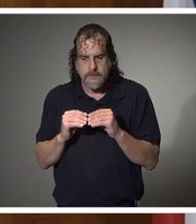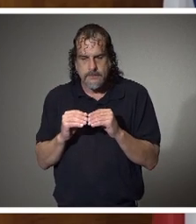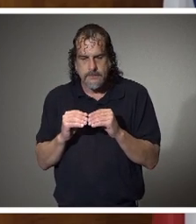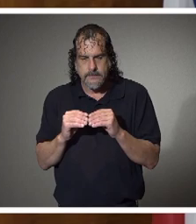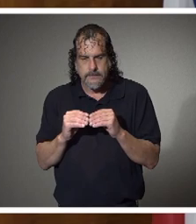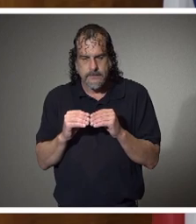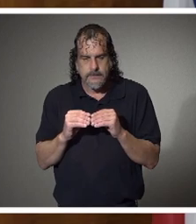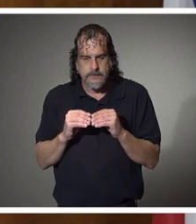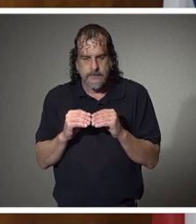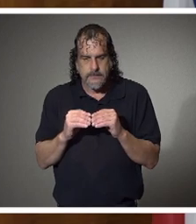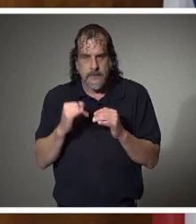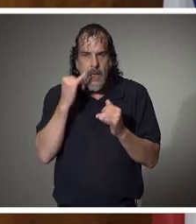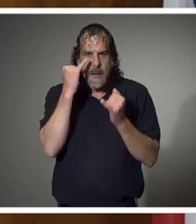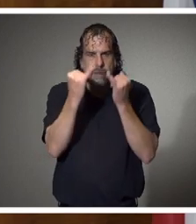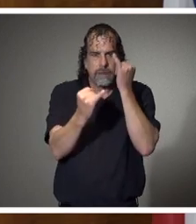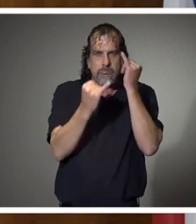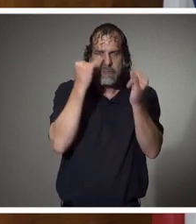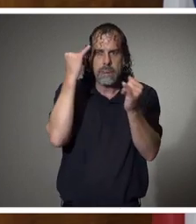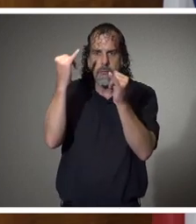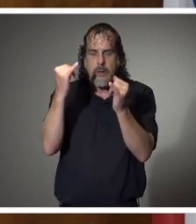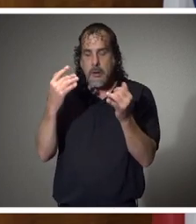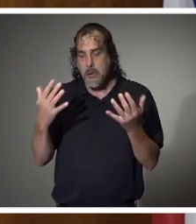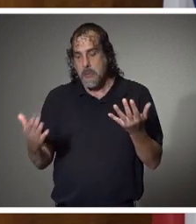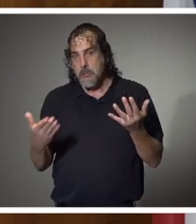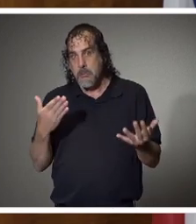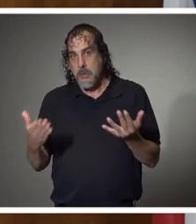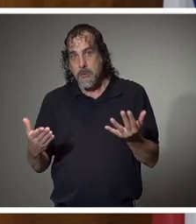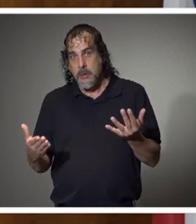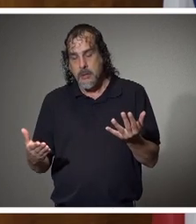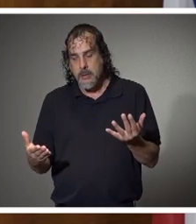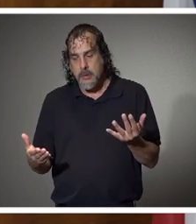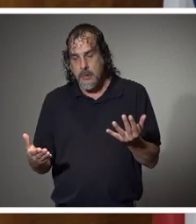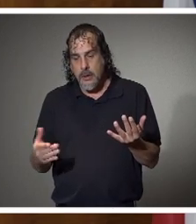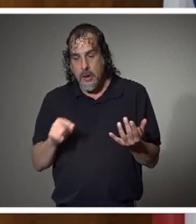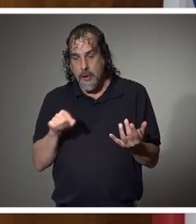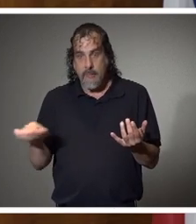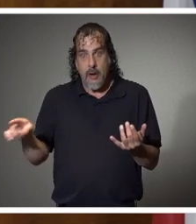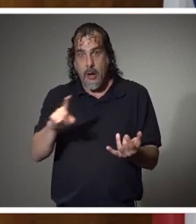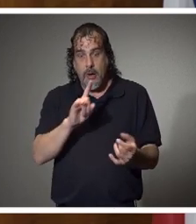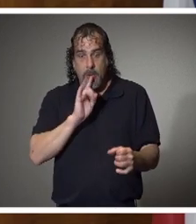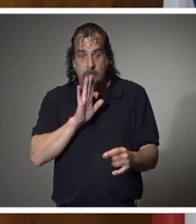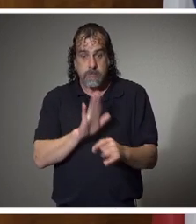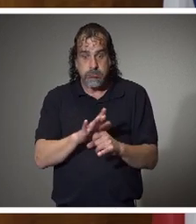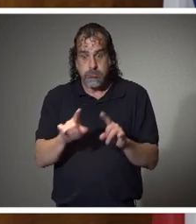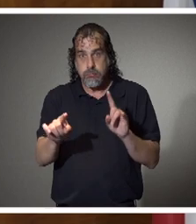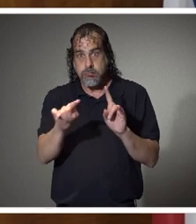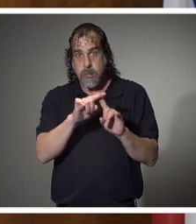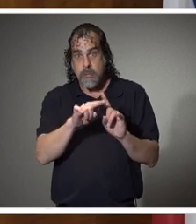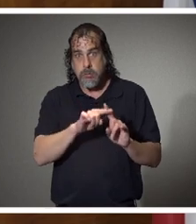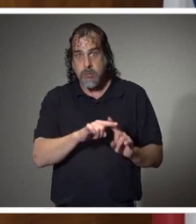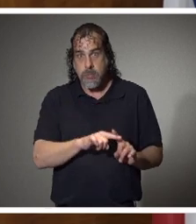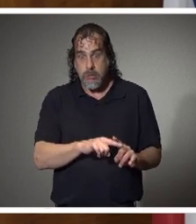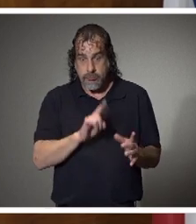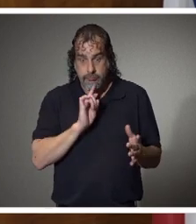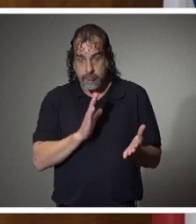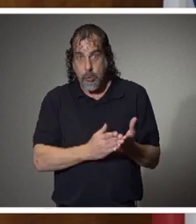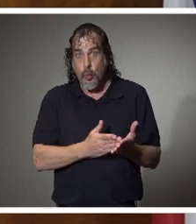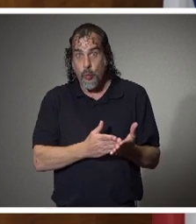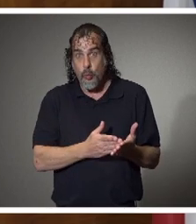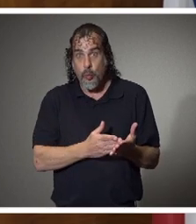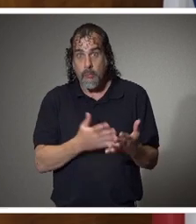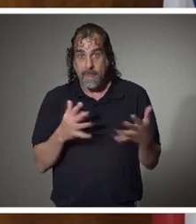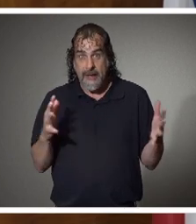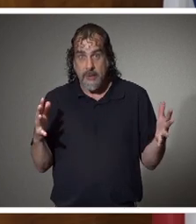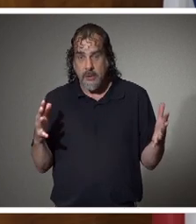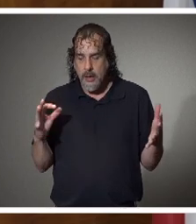theories out there regarding the possibility that of all of the confirmed cases that we have in America, as many